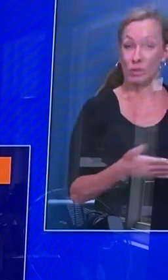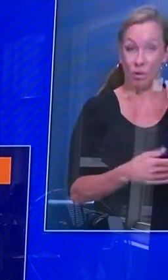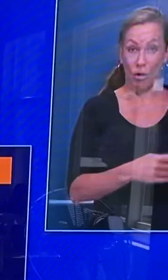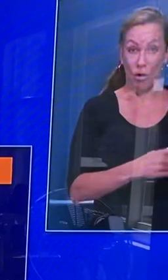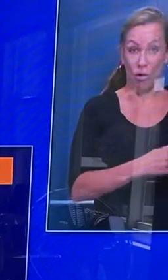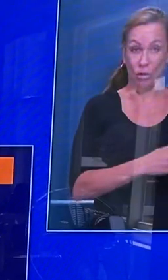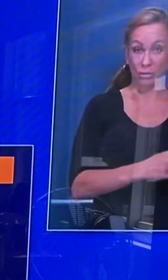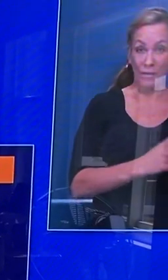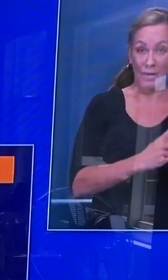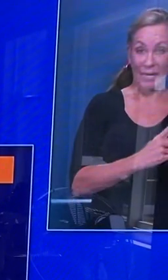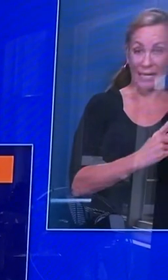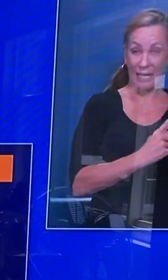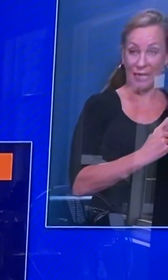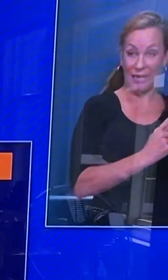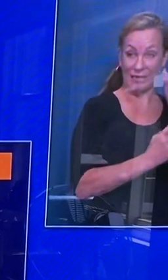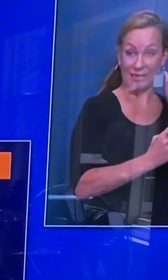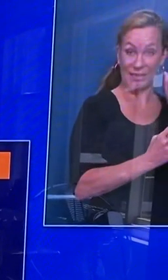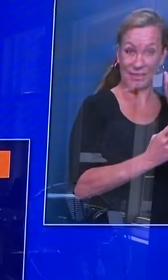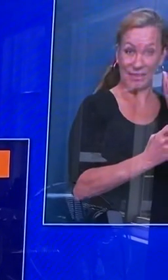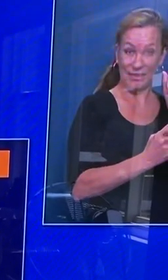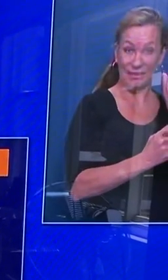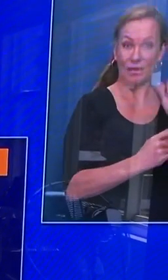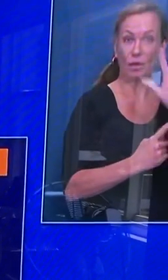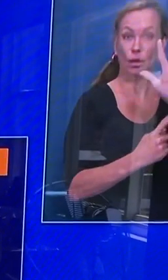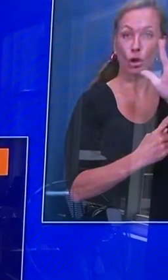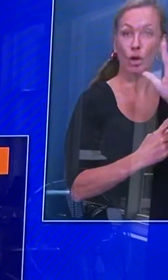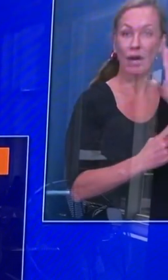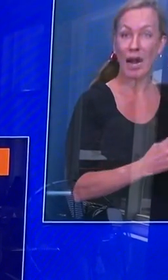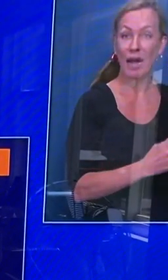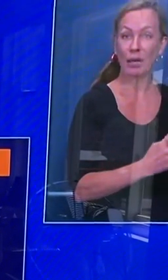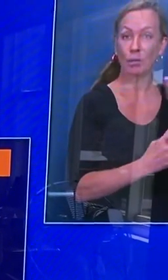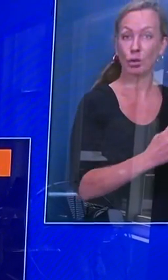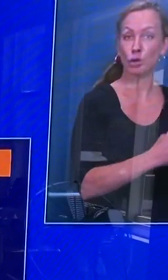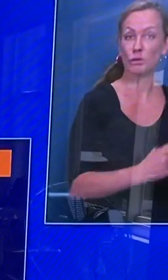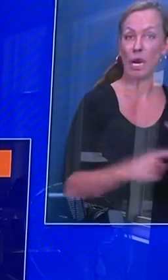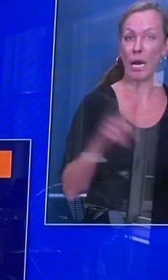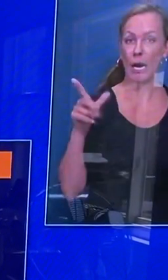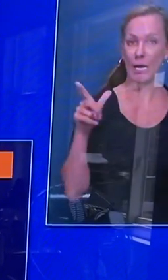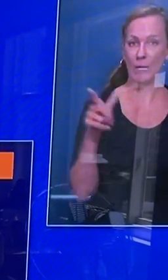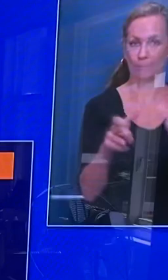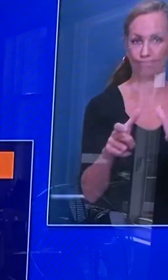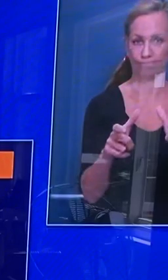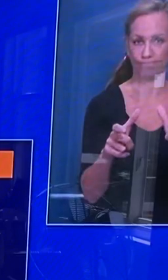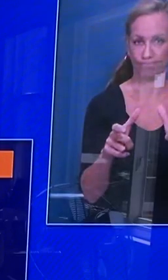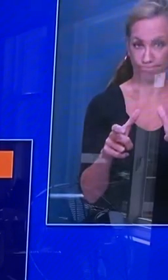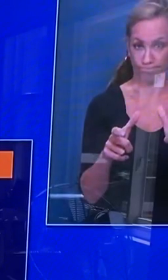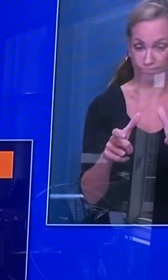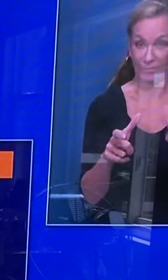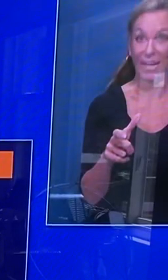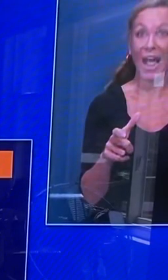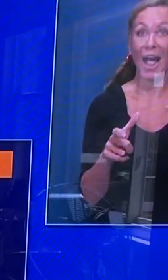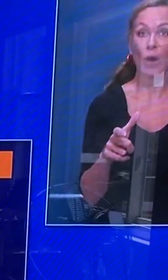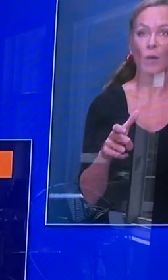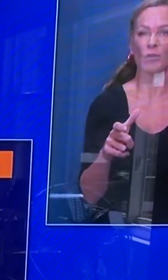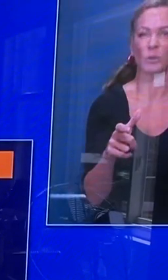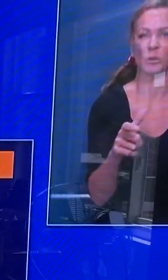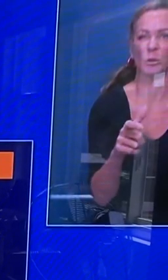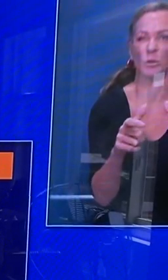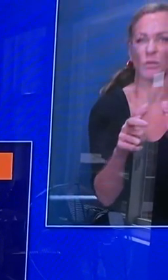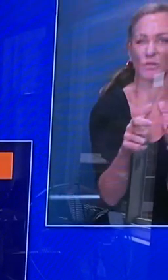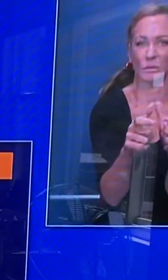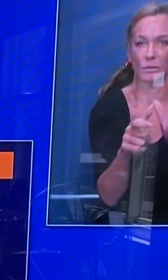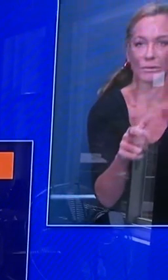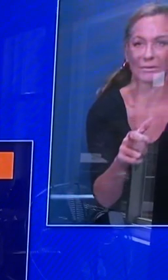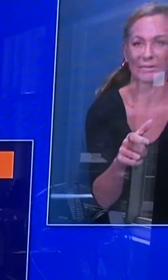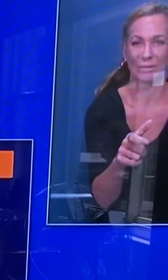38% contained. Today, it's 62% contained. So real progress being made on the Lake Fire. The Laurelton